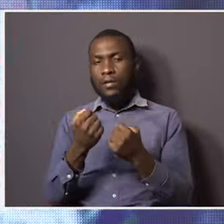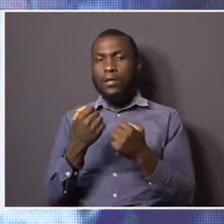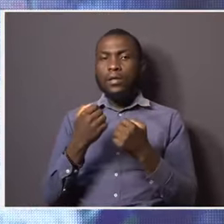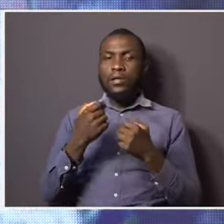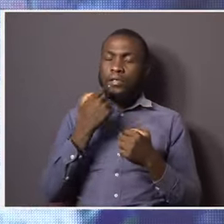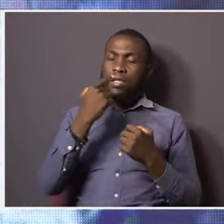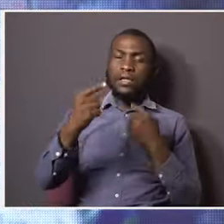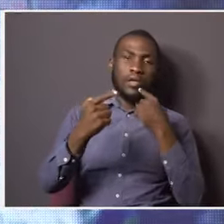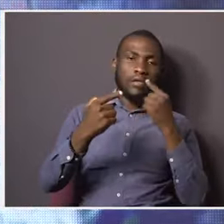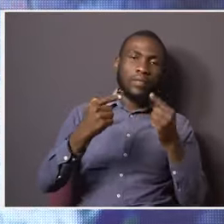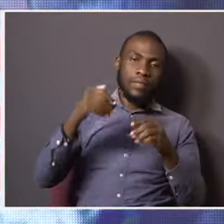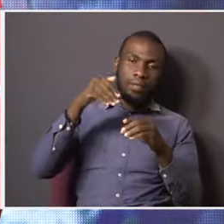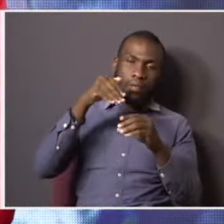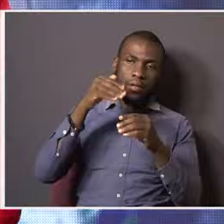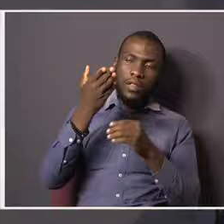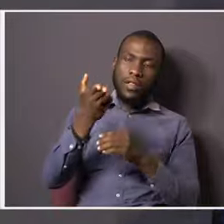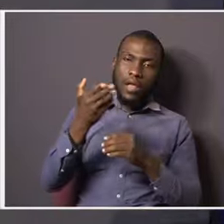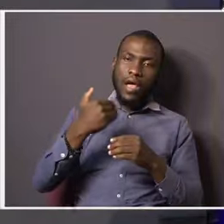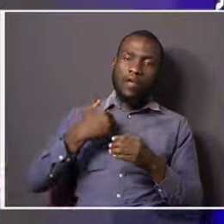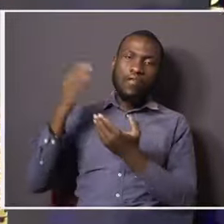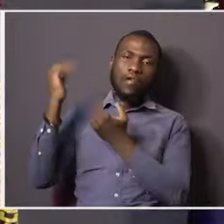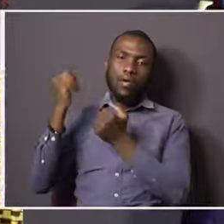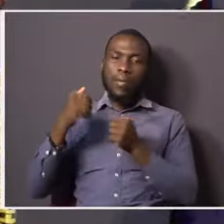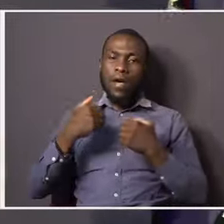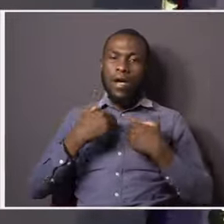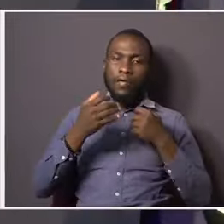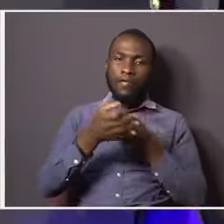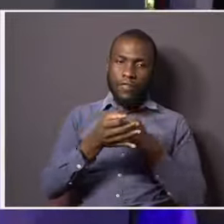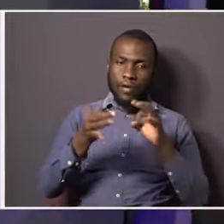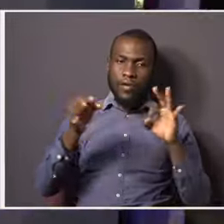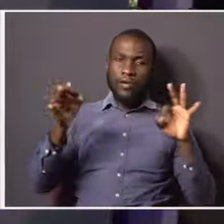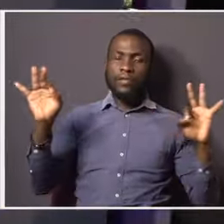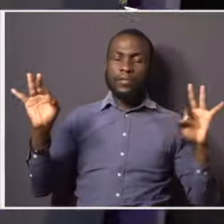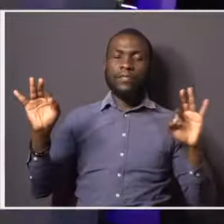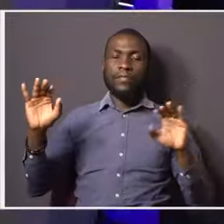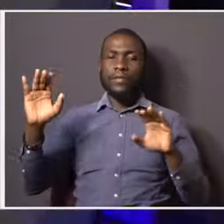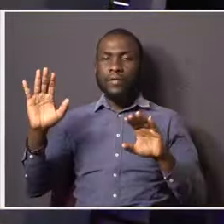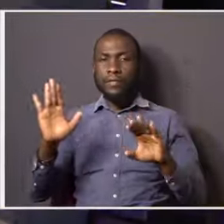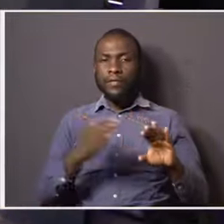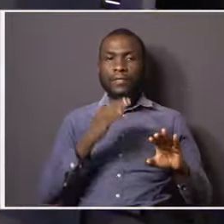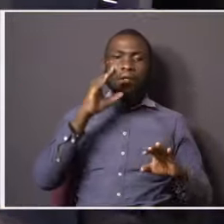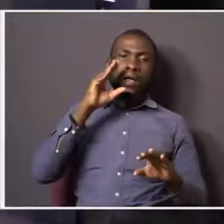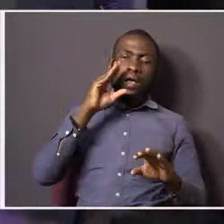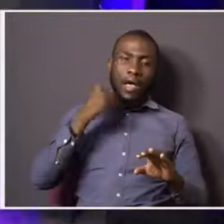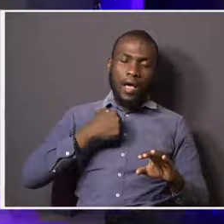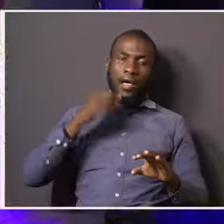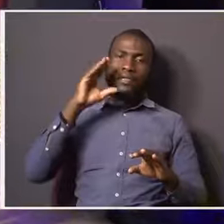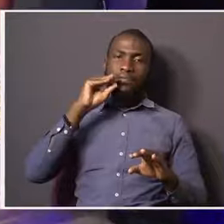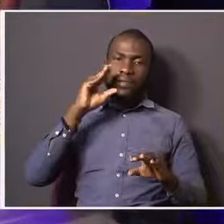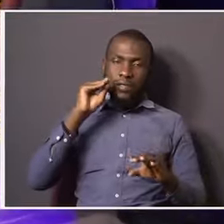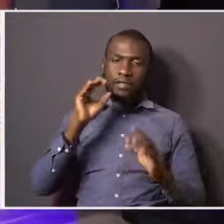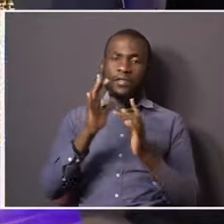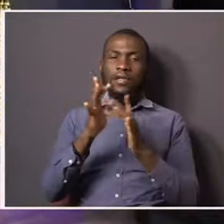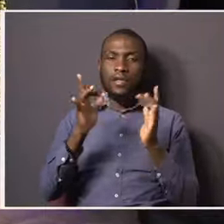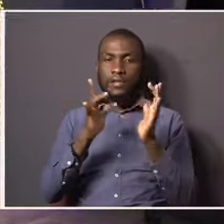is hope, declaring there is hope, and there is freedom. Oh God, I speak